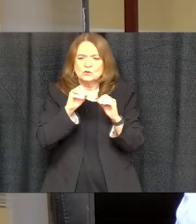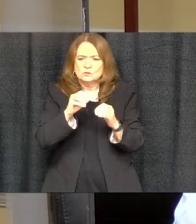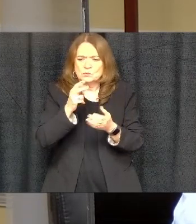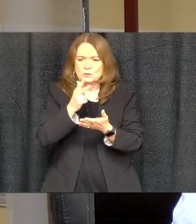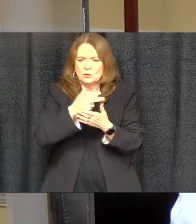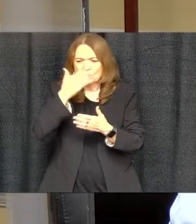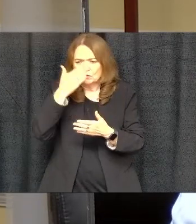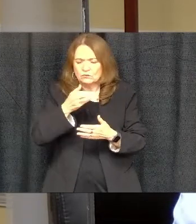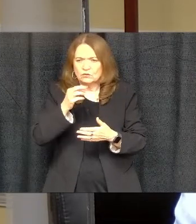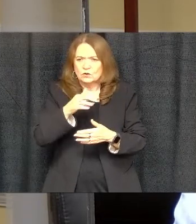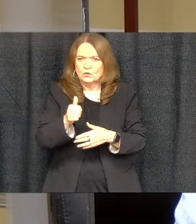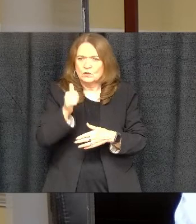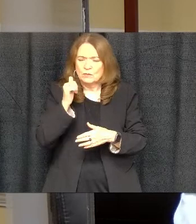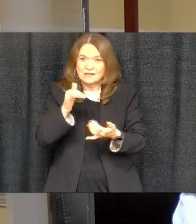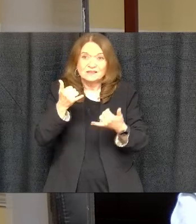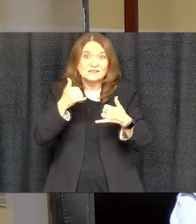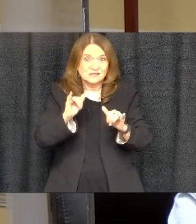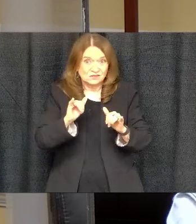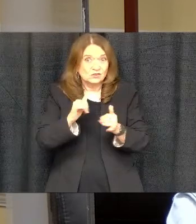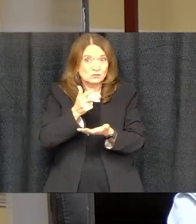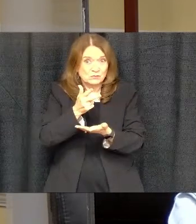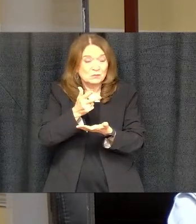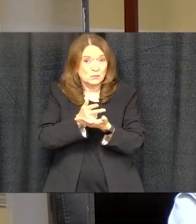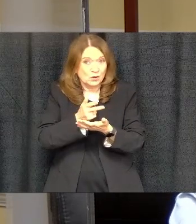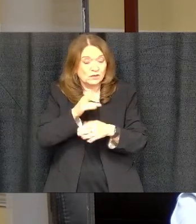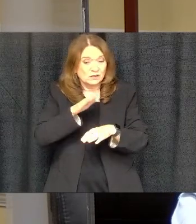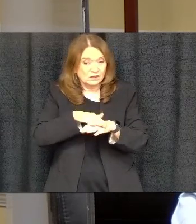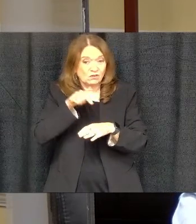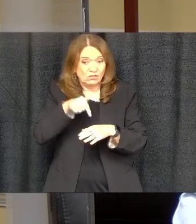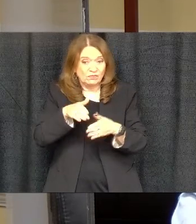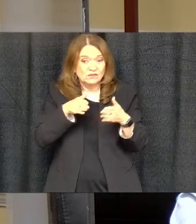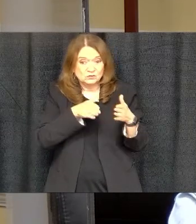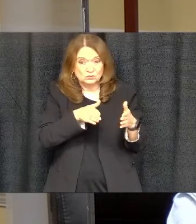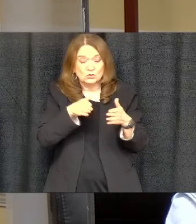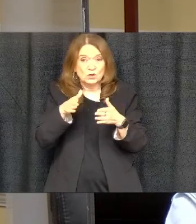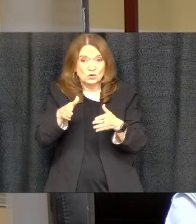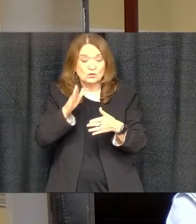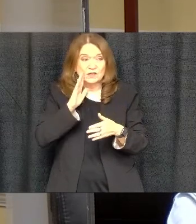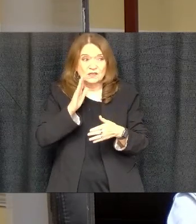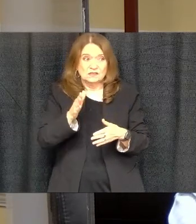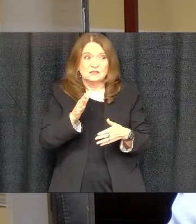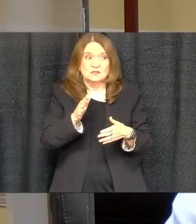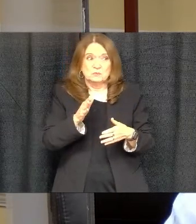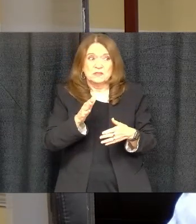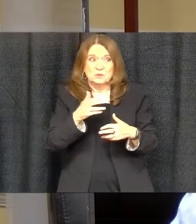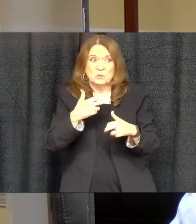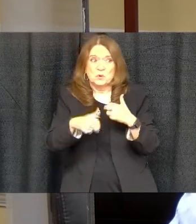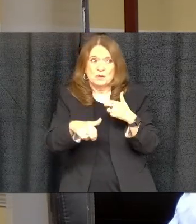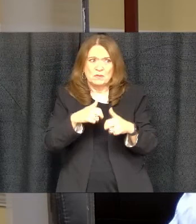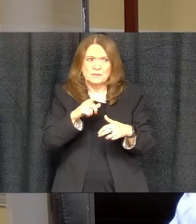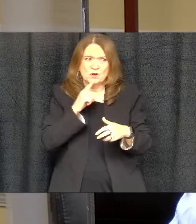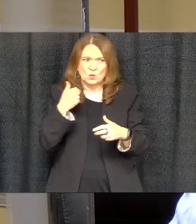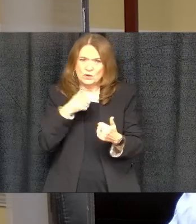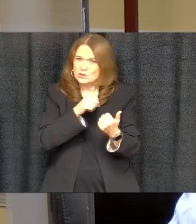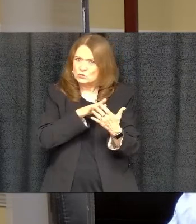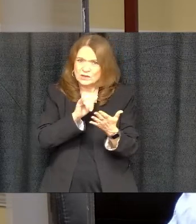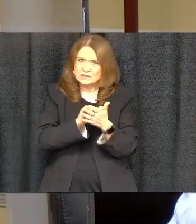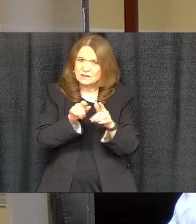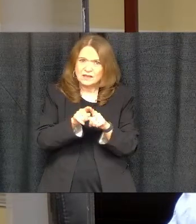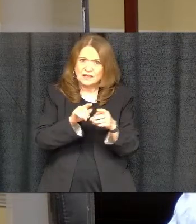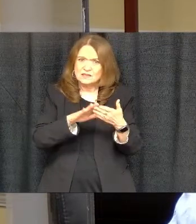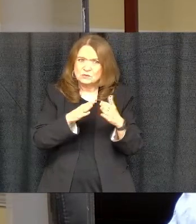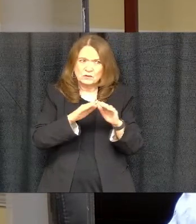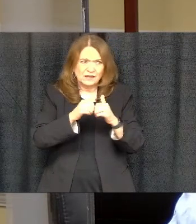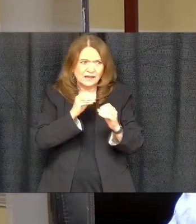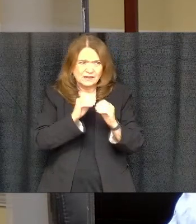or in the back, they're still going to be parking on this road and it's going to be an issue. Like, are we addressing that as a community? Like, how to